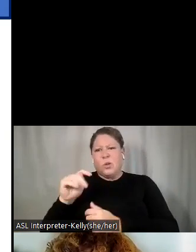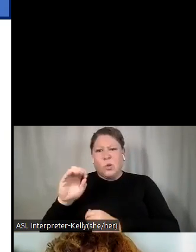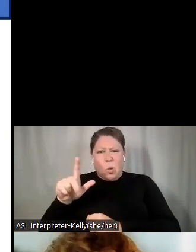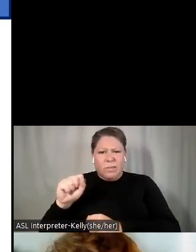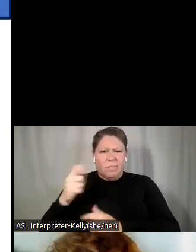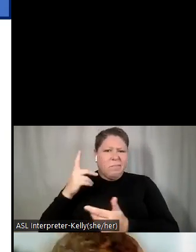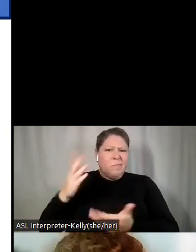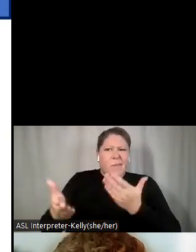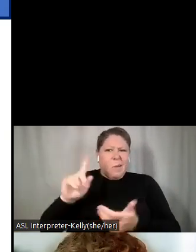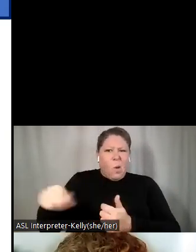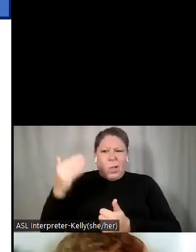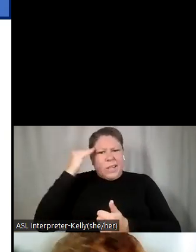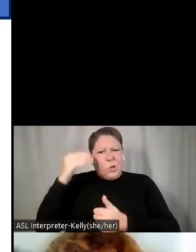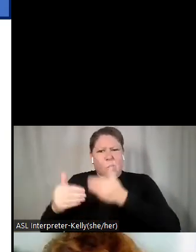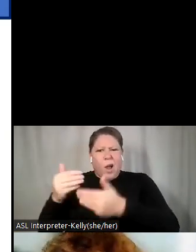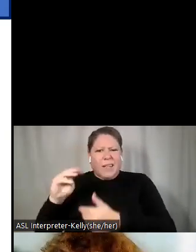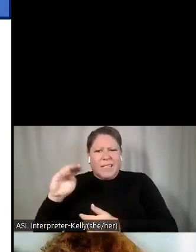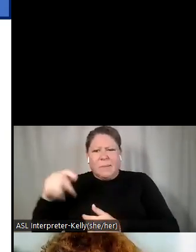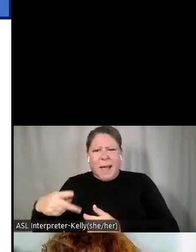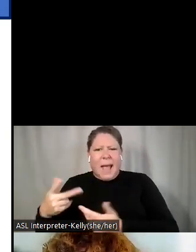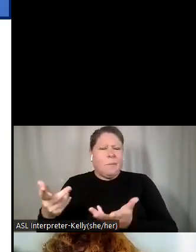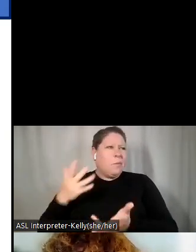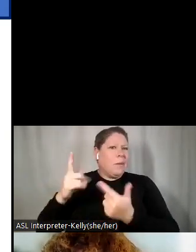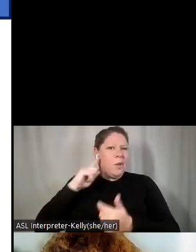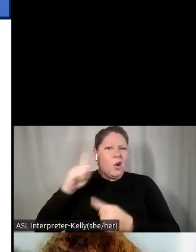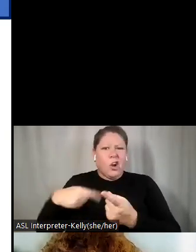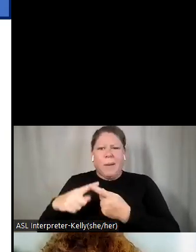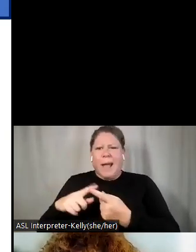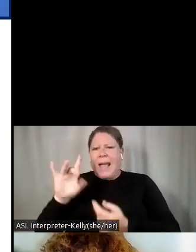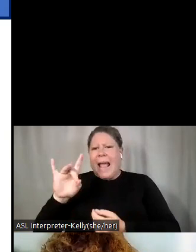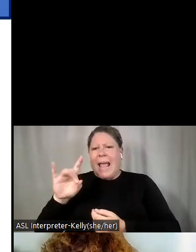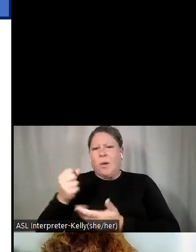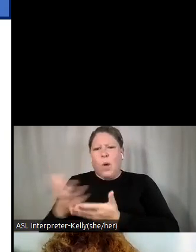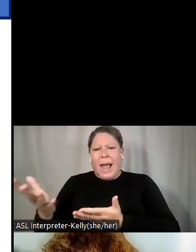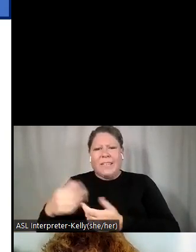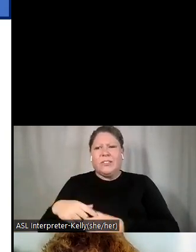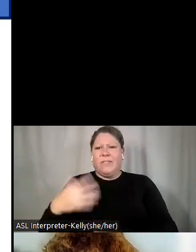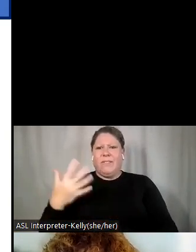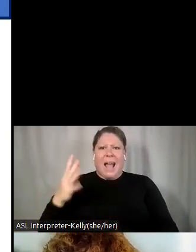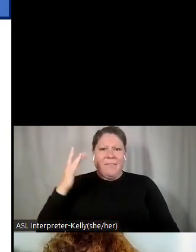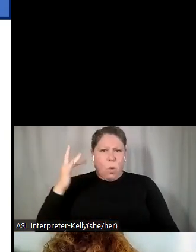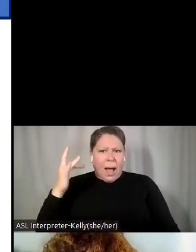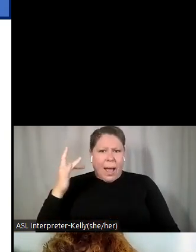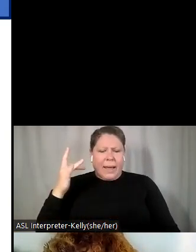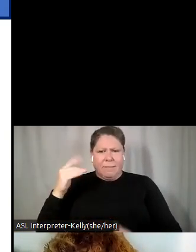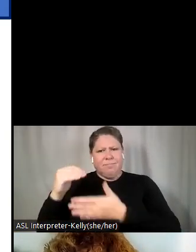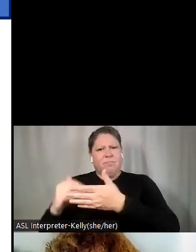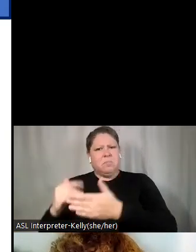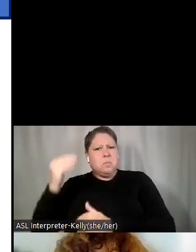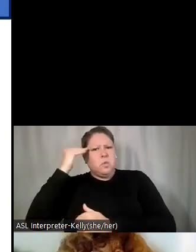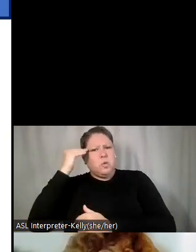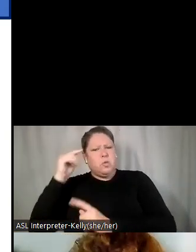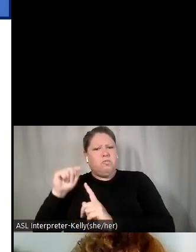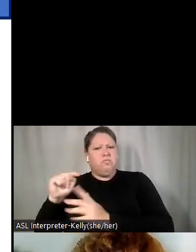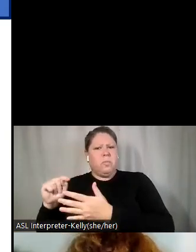heard of the 8 wastes or 5 whys. Those were things that were known. But the